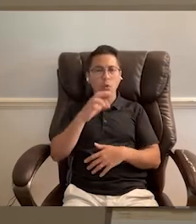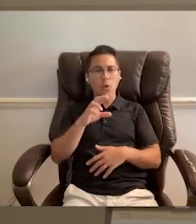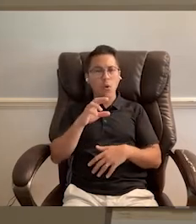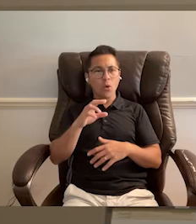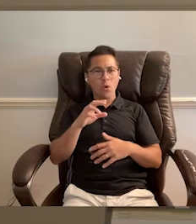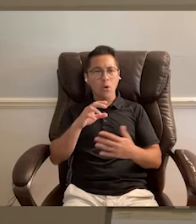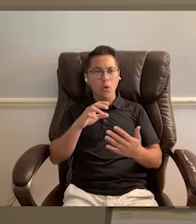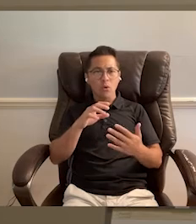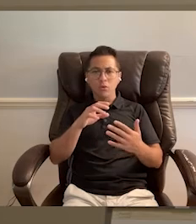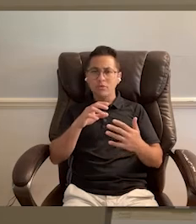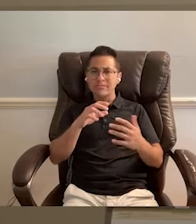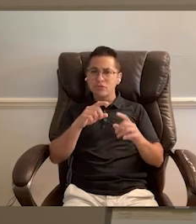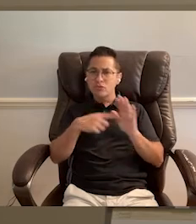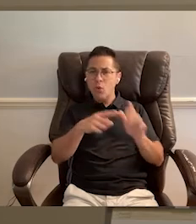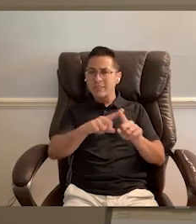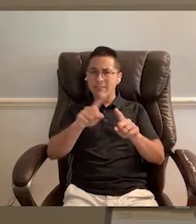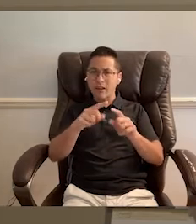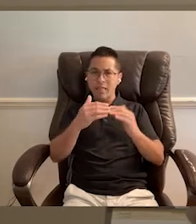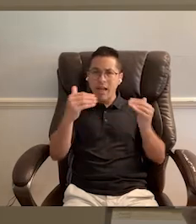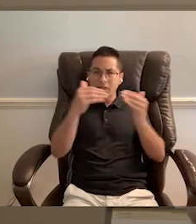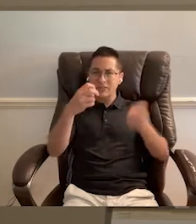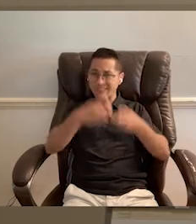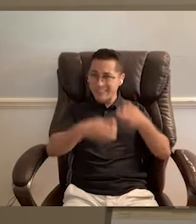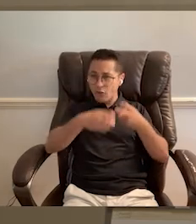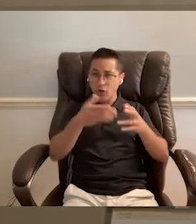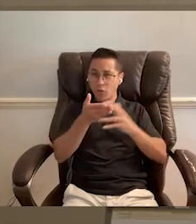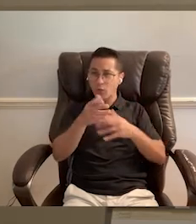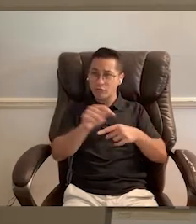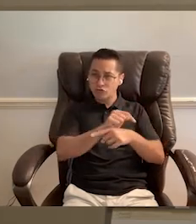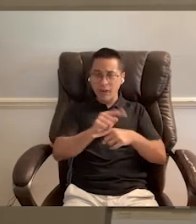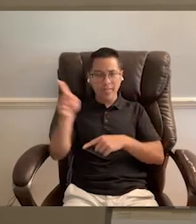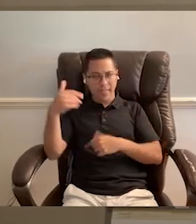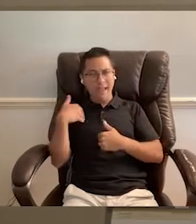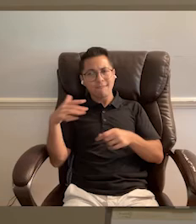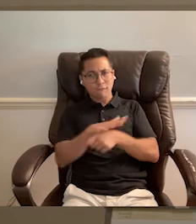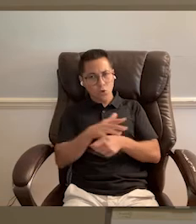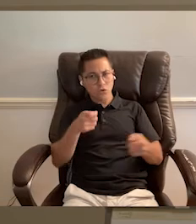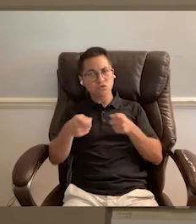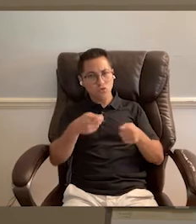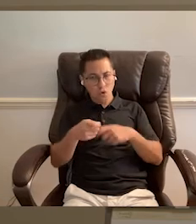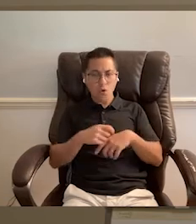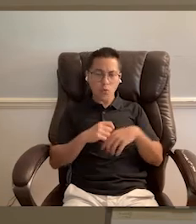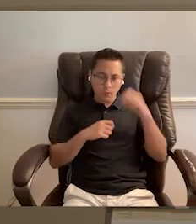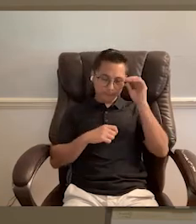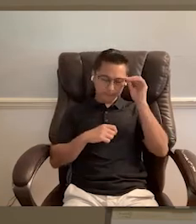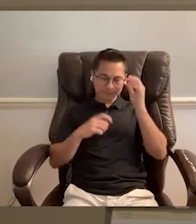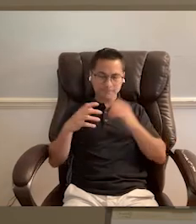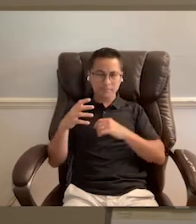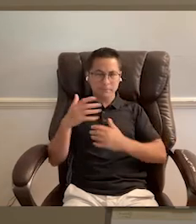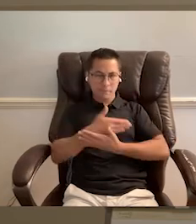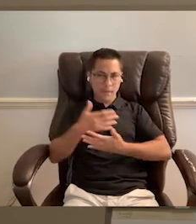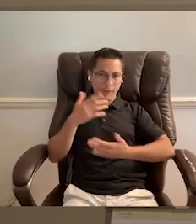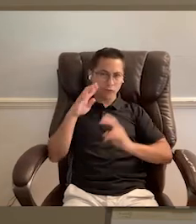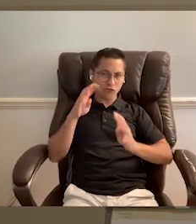job and they have distractors, whether it's sound distraction or thunder or whatever it is, how do they react to this? And then what kind of